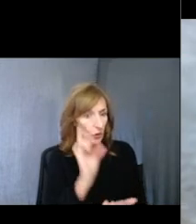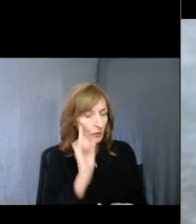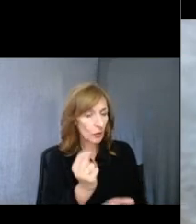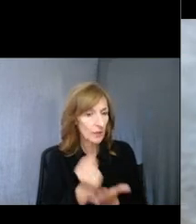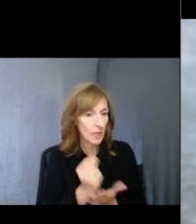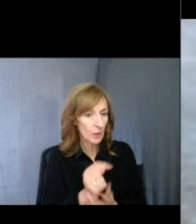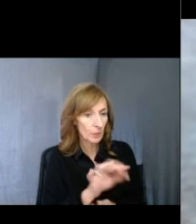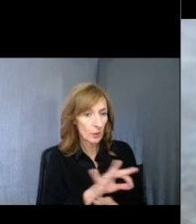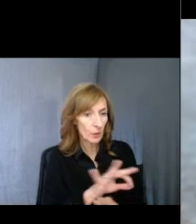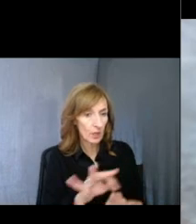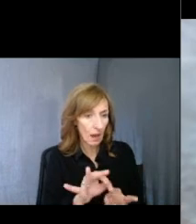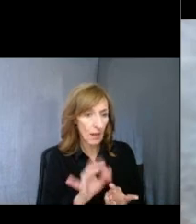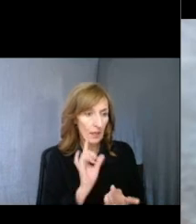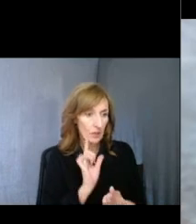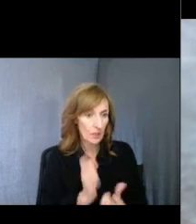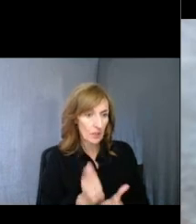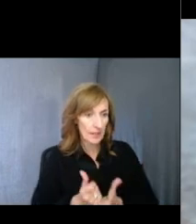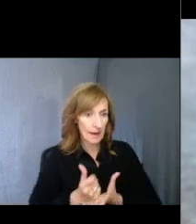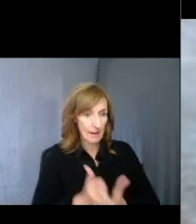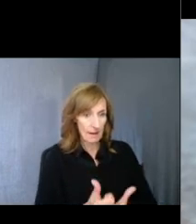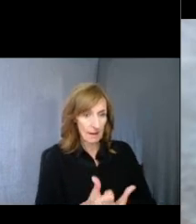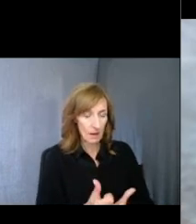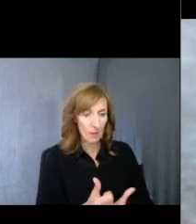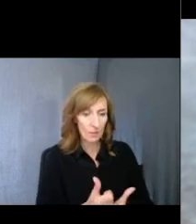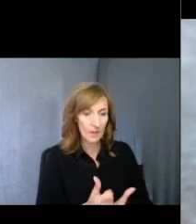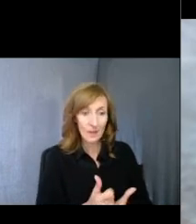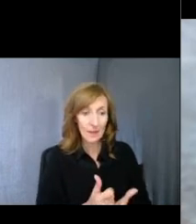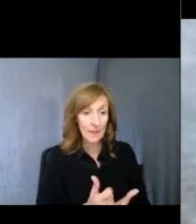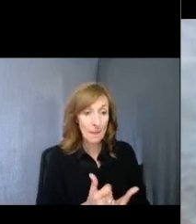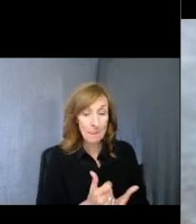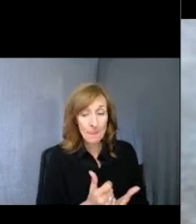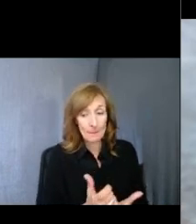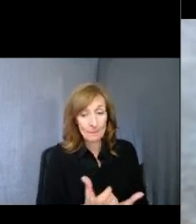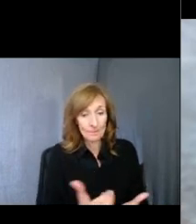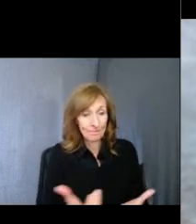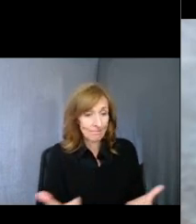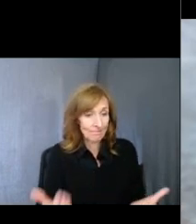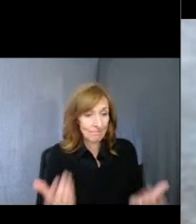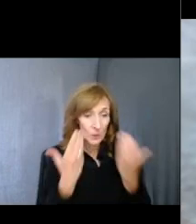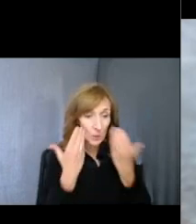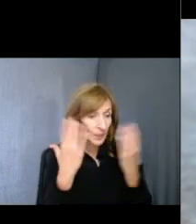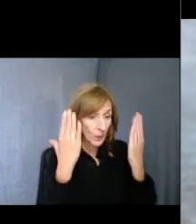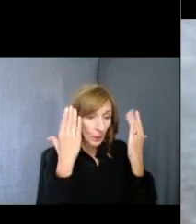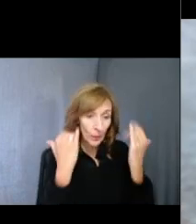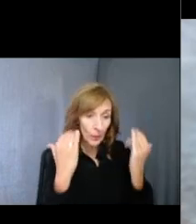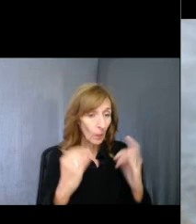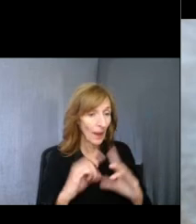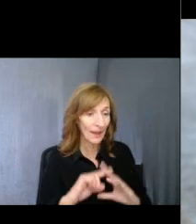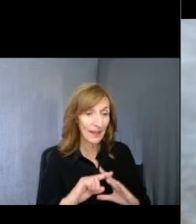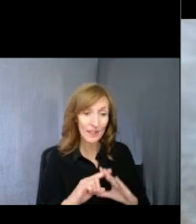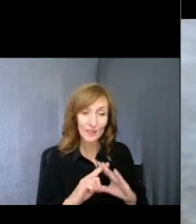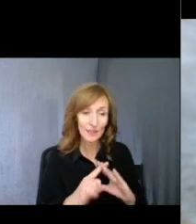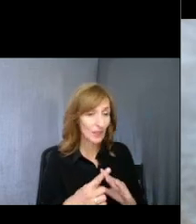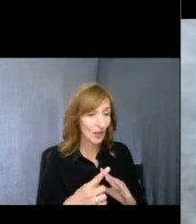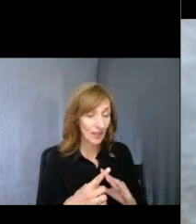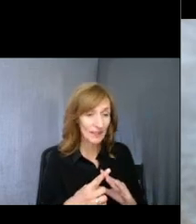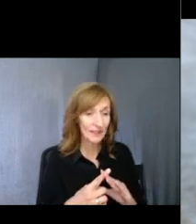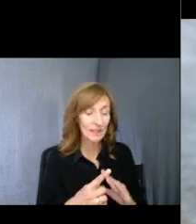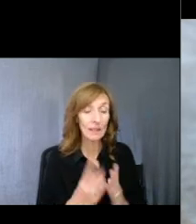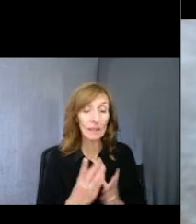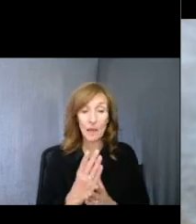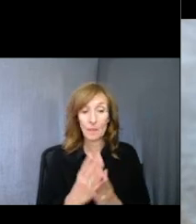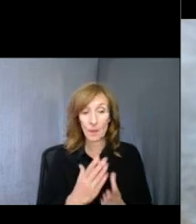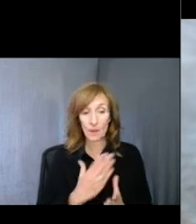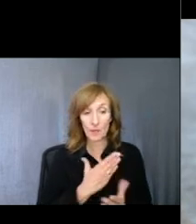only that, but as I alluded to previously, we don't know why it started in the first place. And so part of the work that I've done is looking